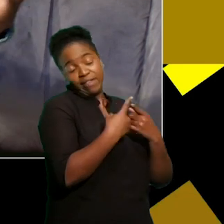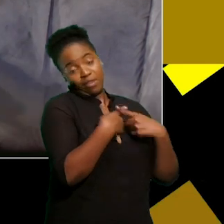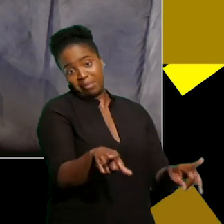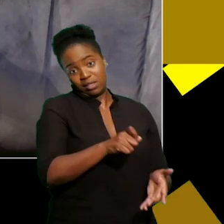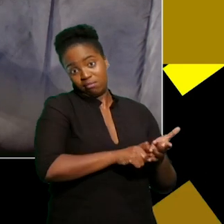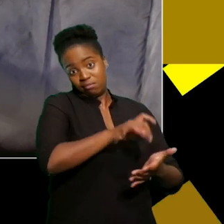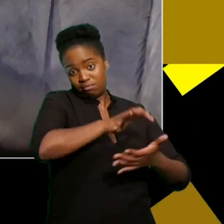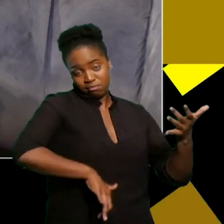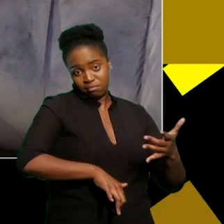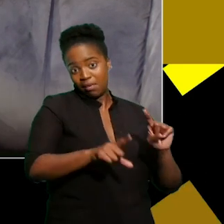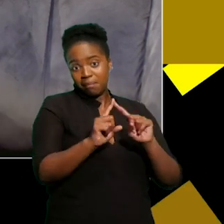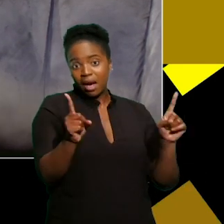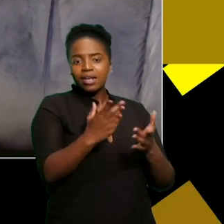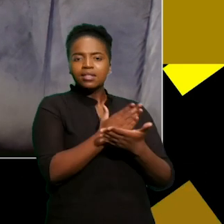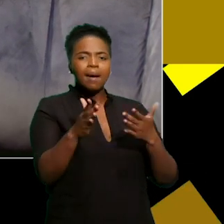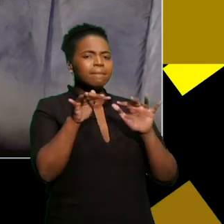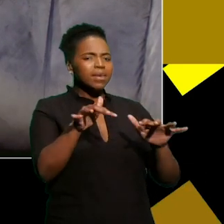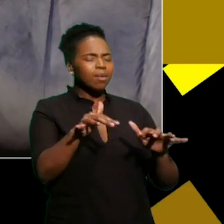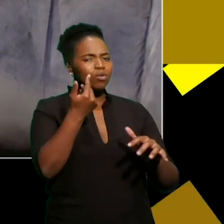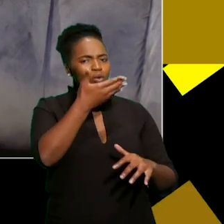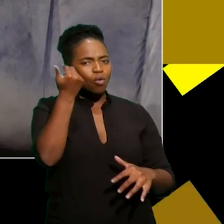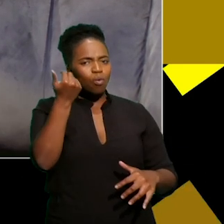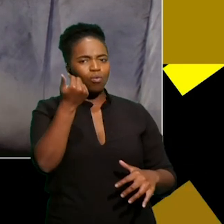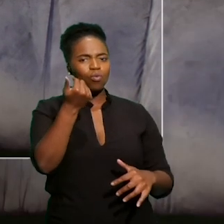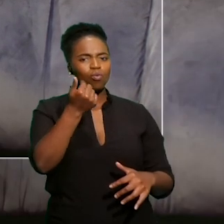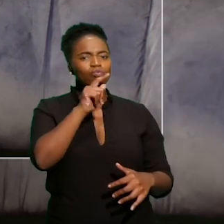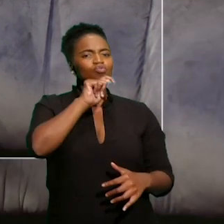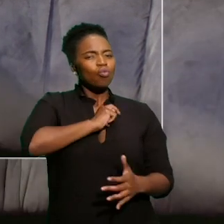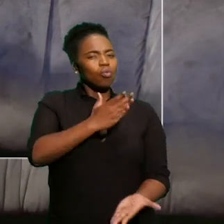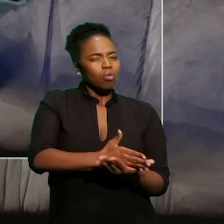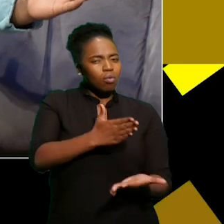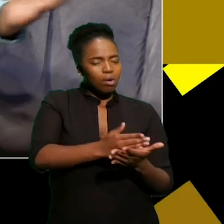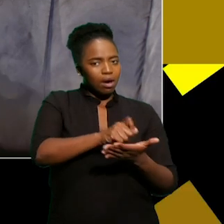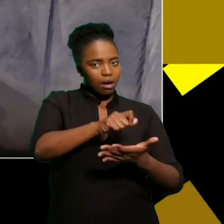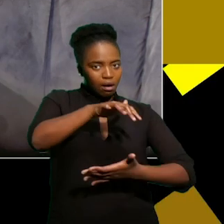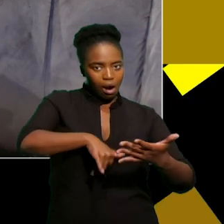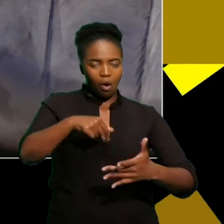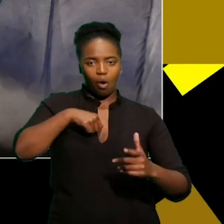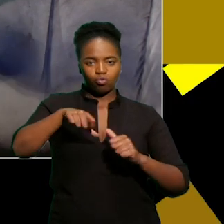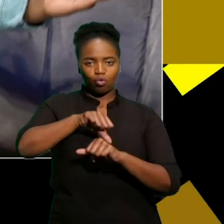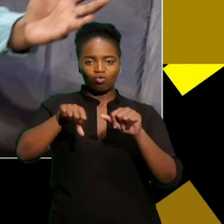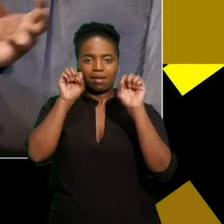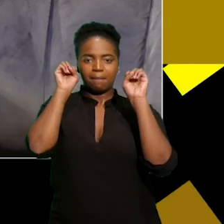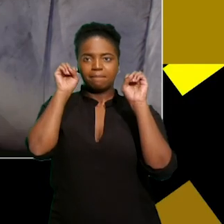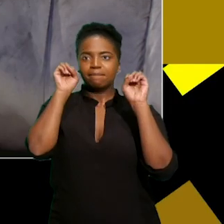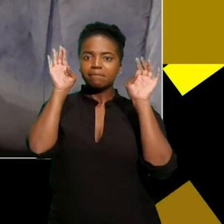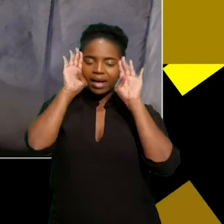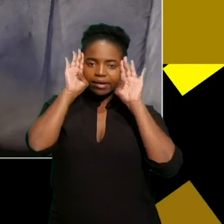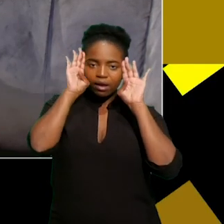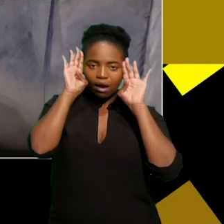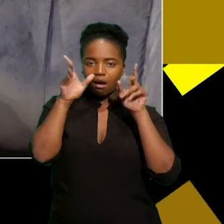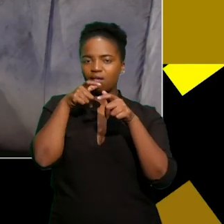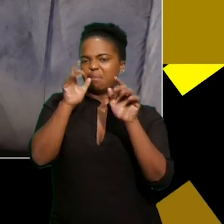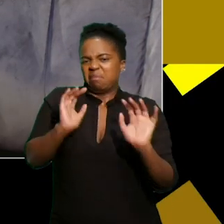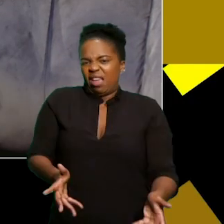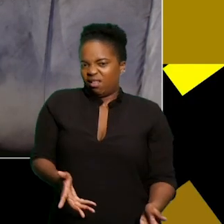understand. and abanye abantu don't know the difference between an actual real journalist and someone who's a social media commentator or entertainment commentator. My